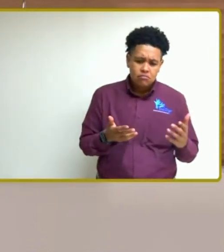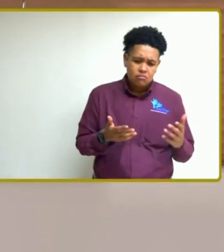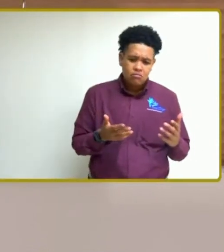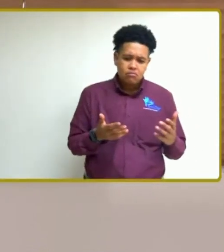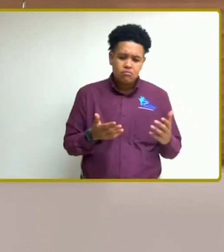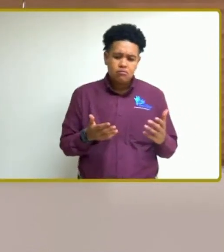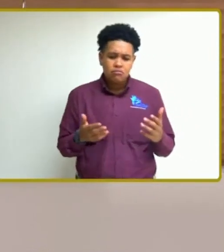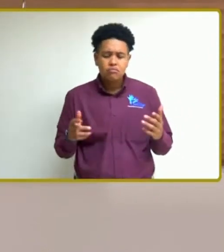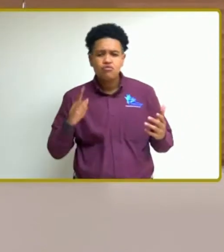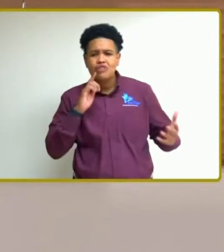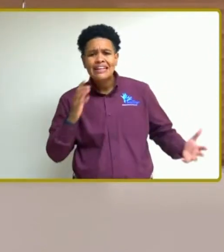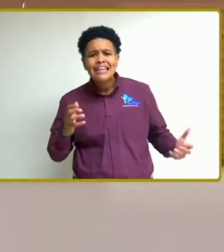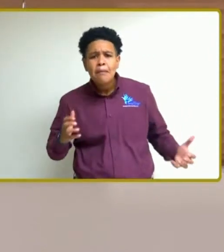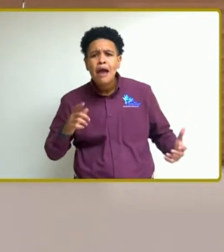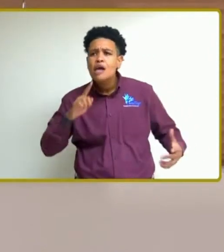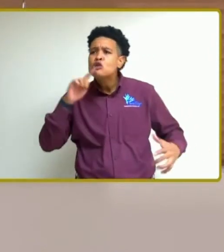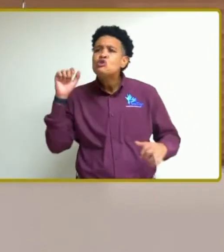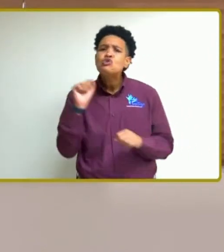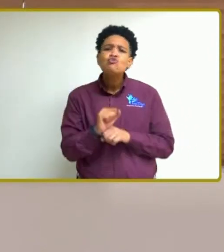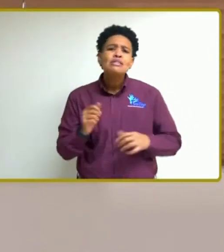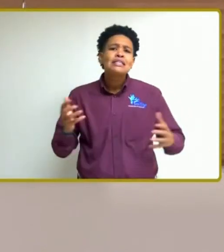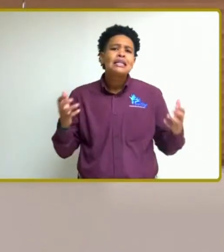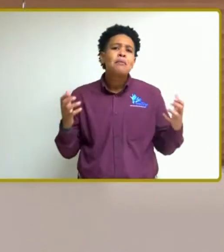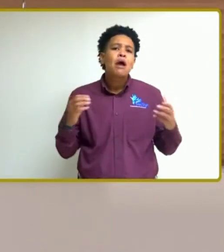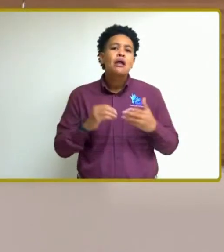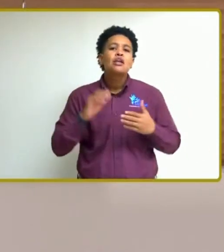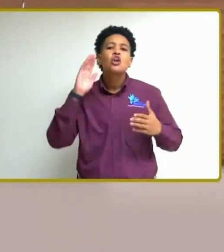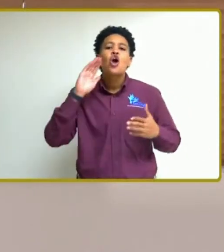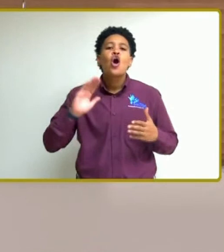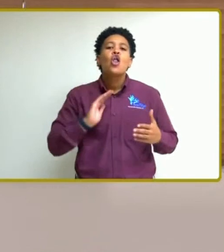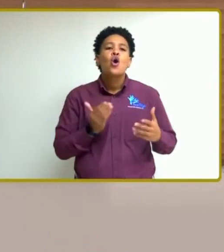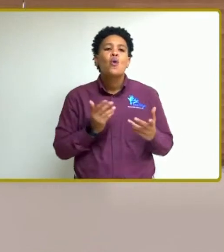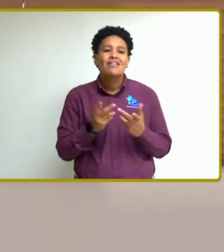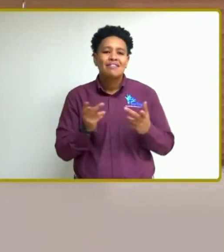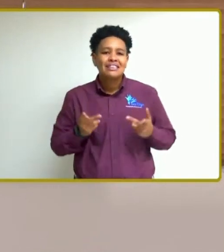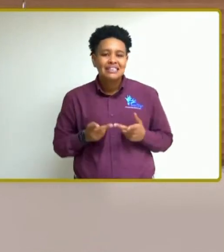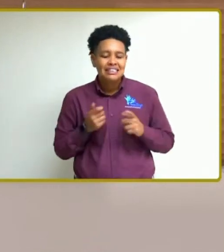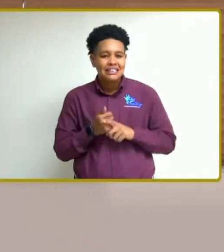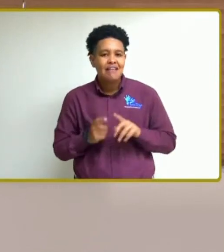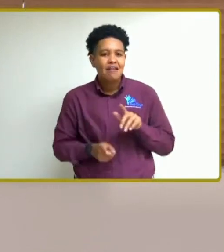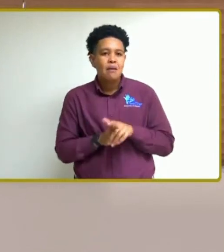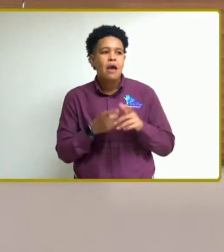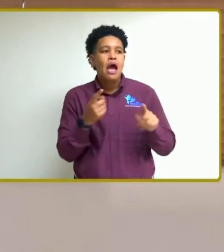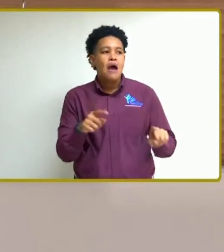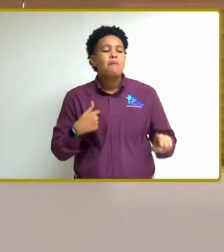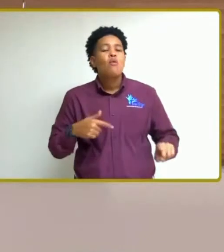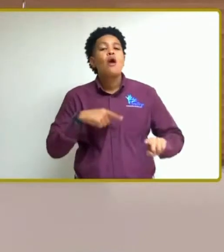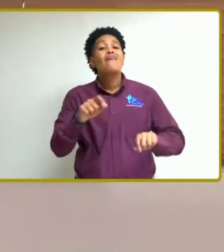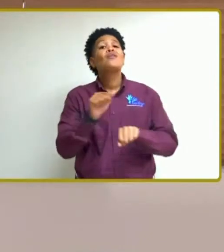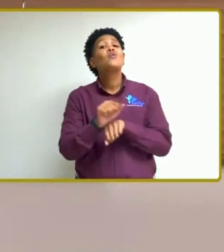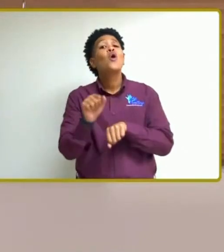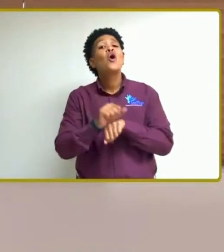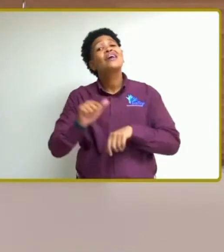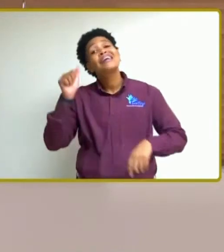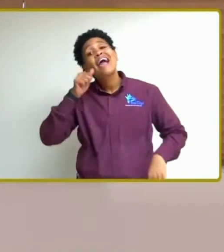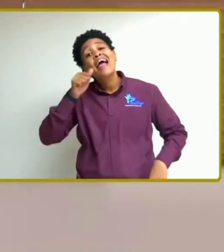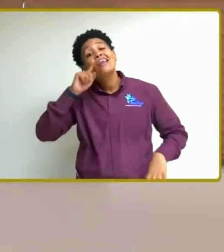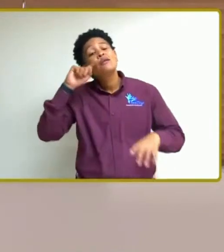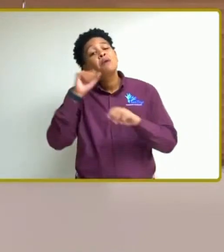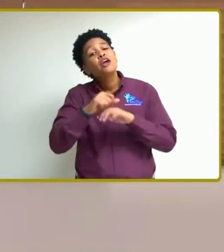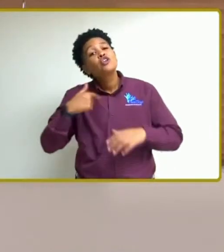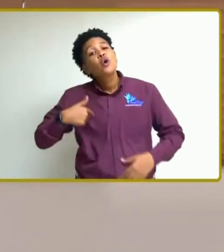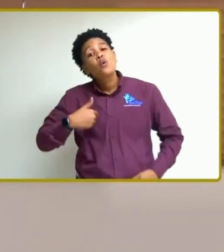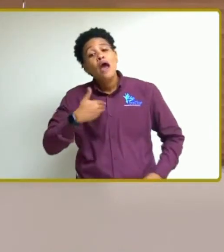a demand, a very real demand in all our facilities, and we have to be working every day to ensure that we